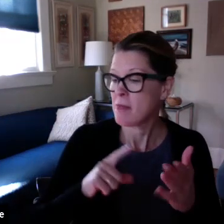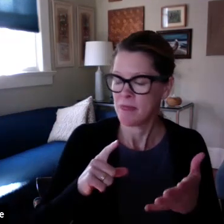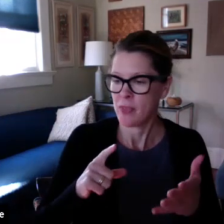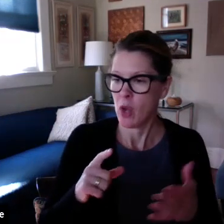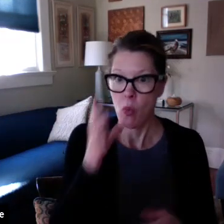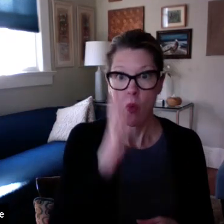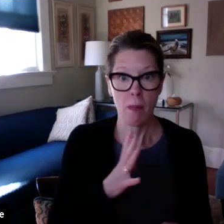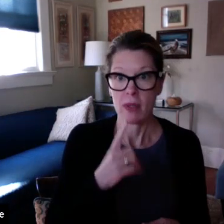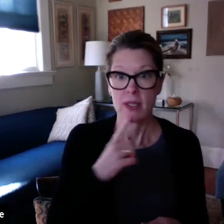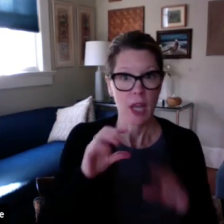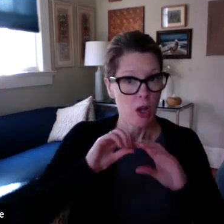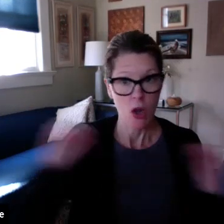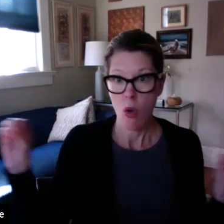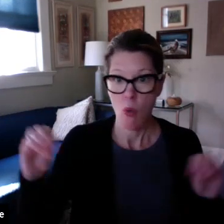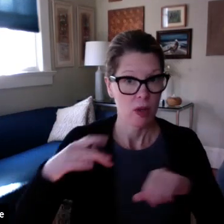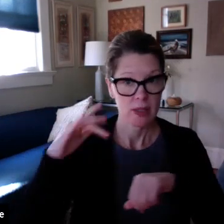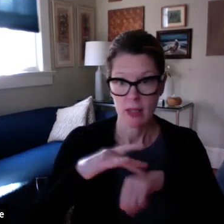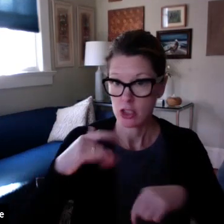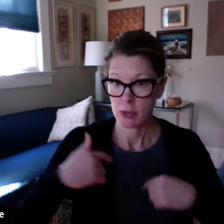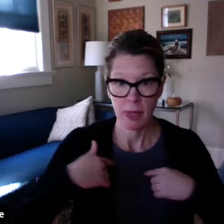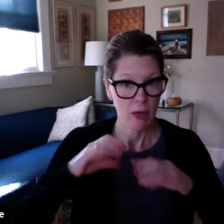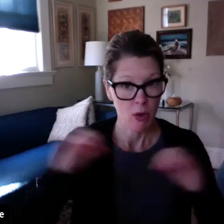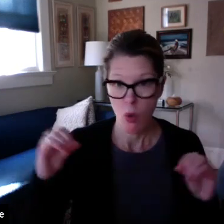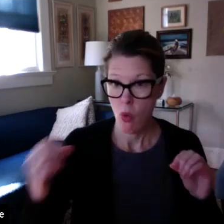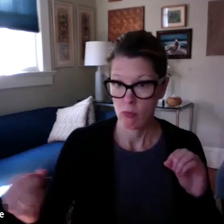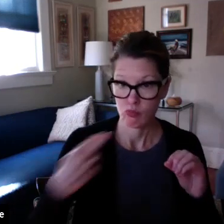way, and from now on, do not sin again."